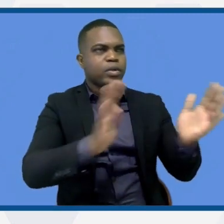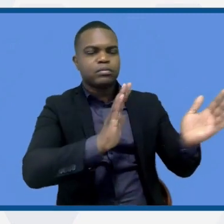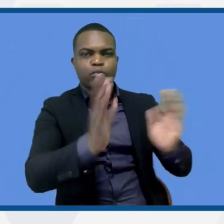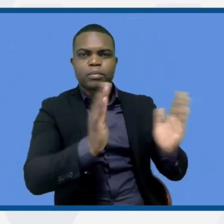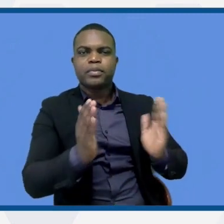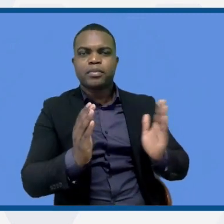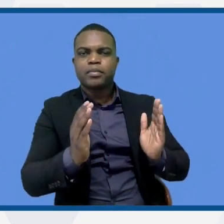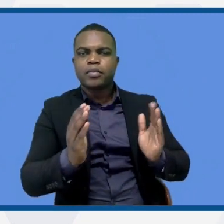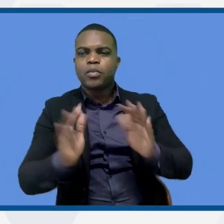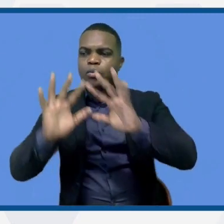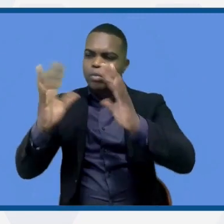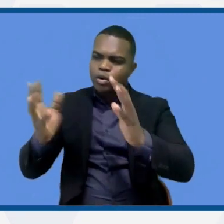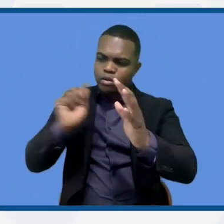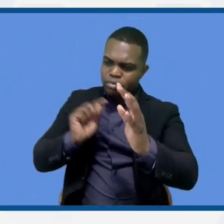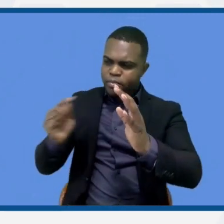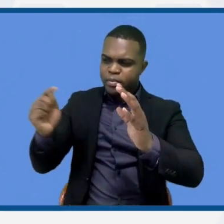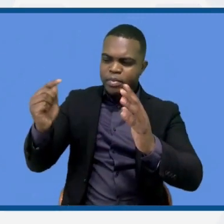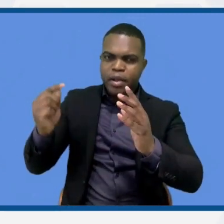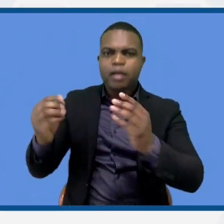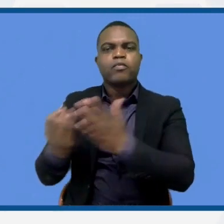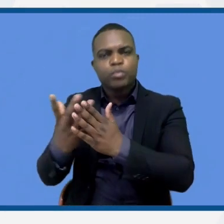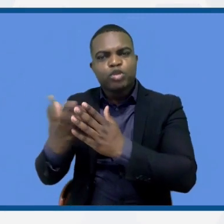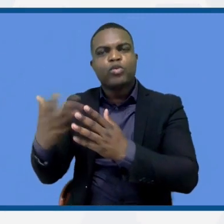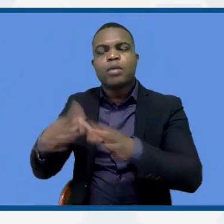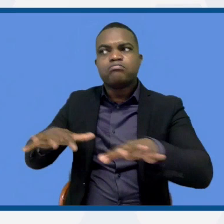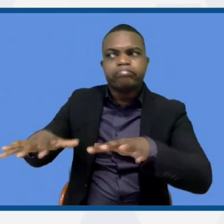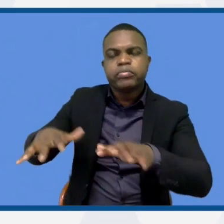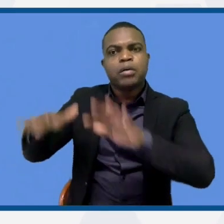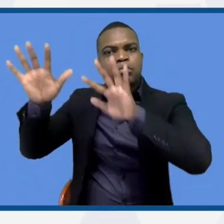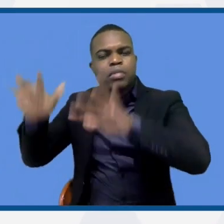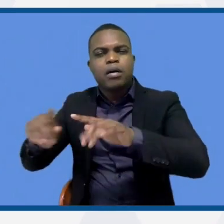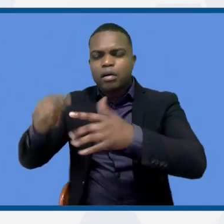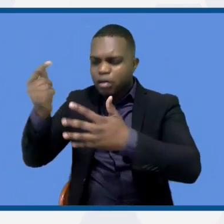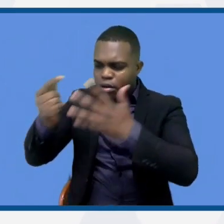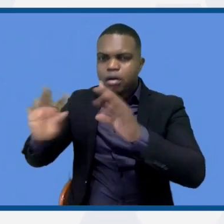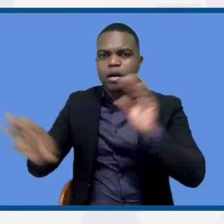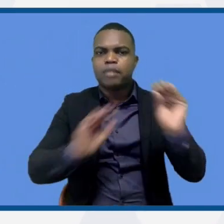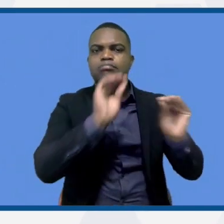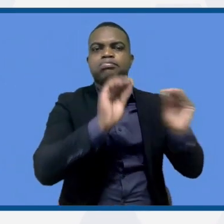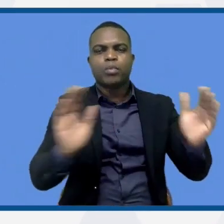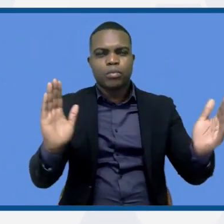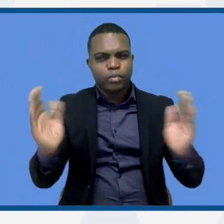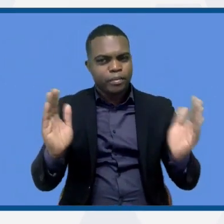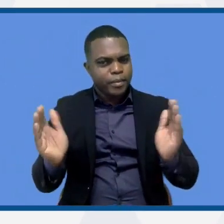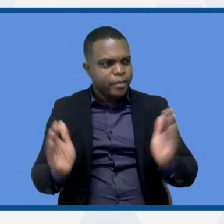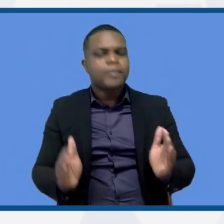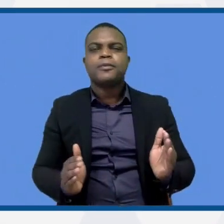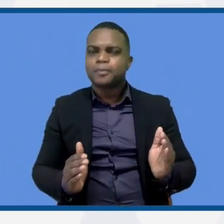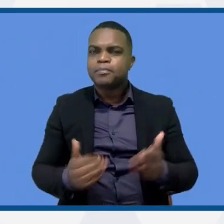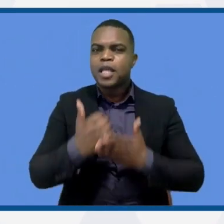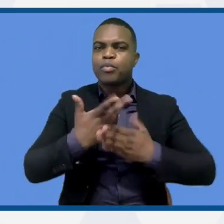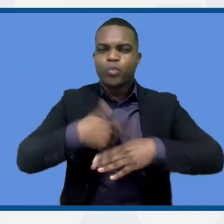into subcomponents. And each of these infrastructures have taken into account the curves